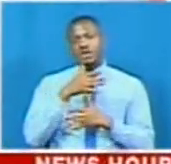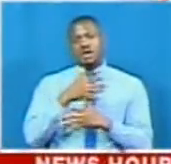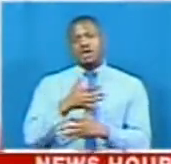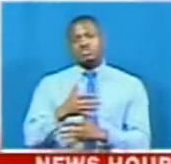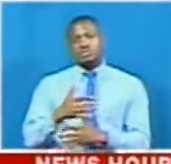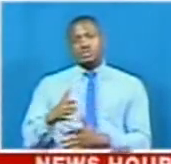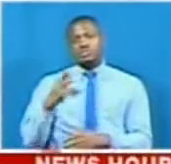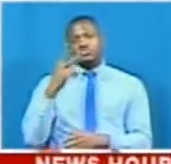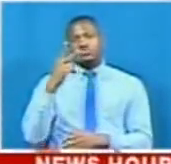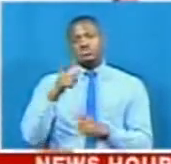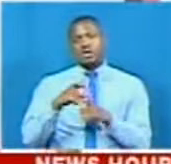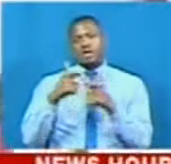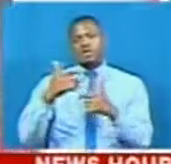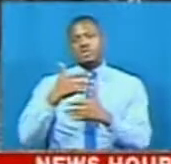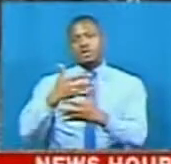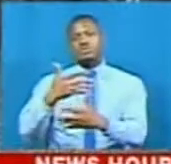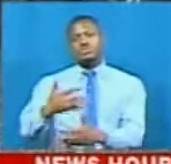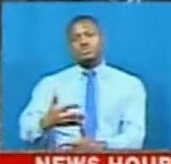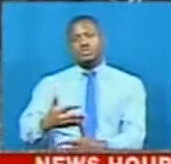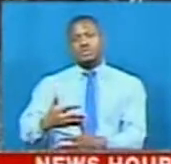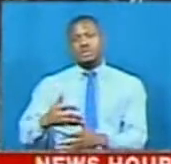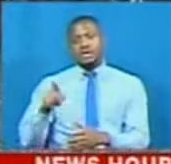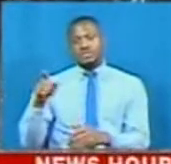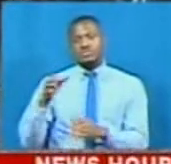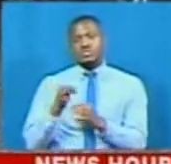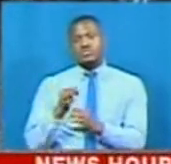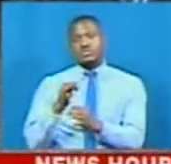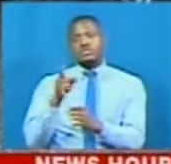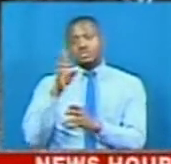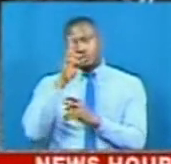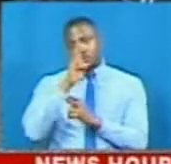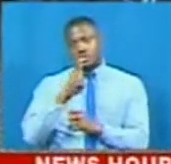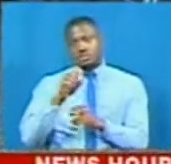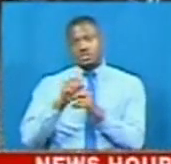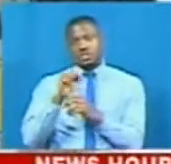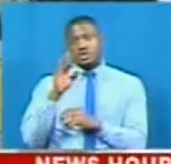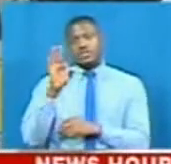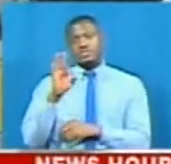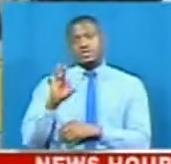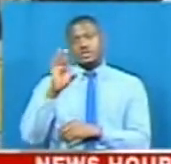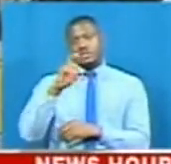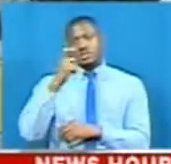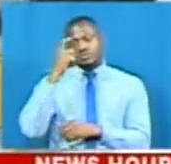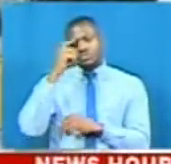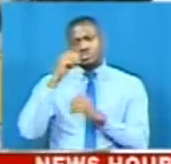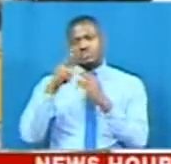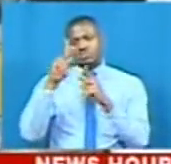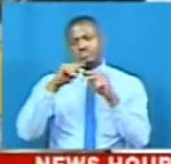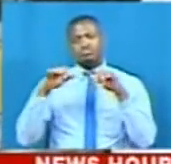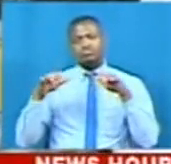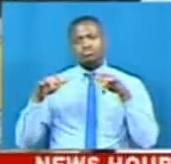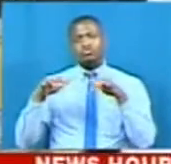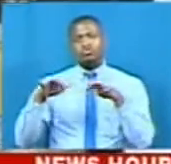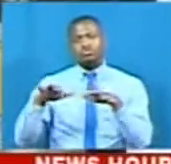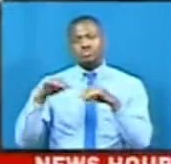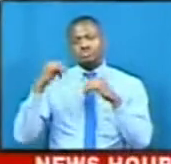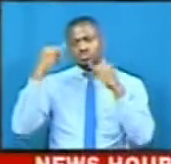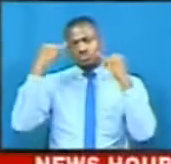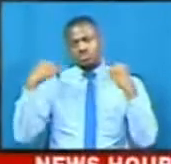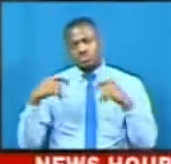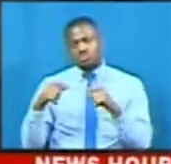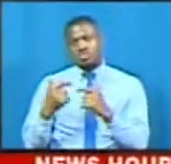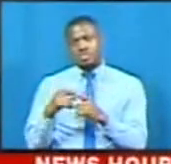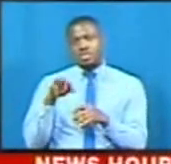15 grandchildren, and 2 great-grandchildren. At a state funeral in his honor in Accra on Friday, government officials, the